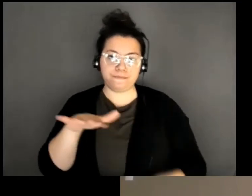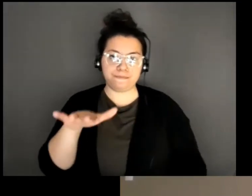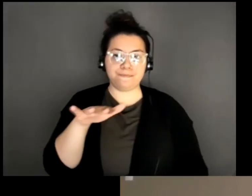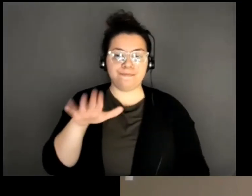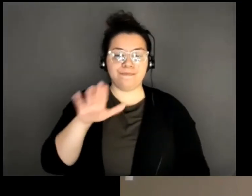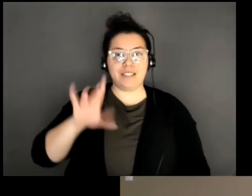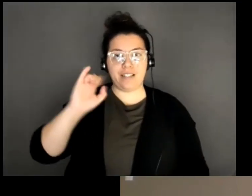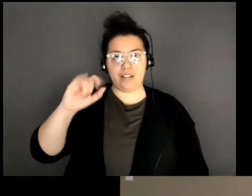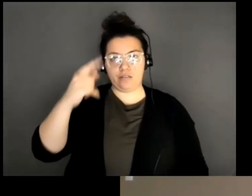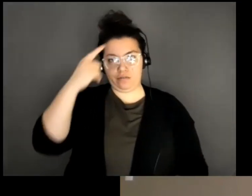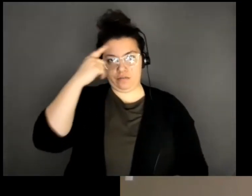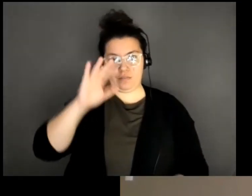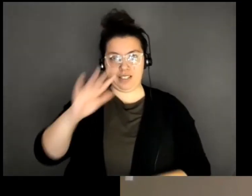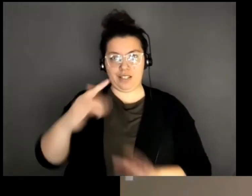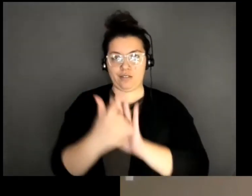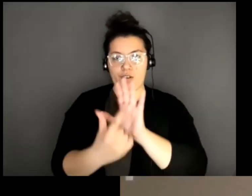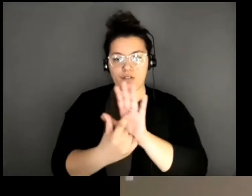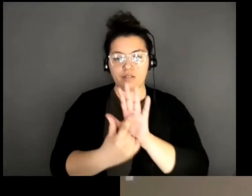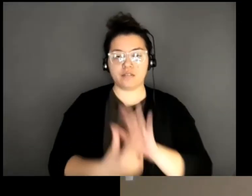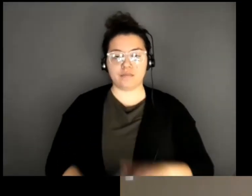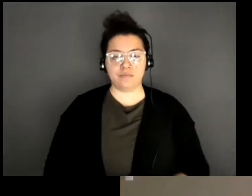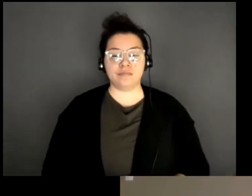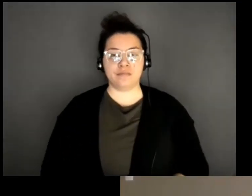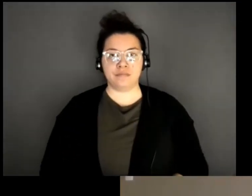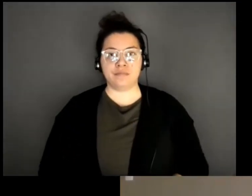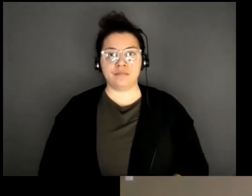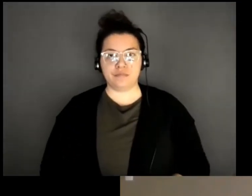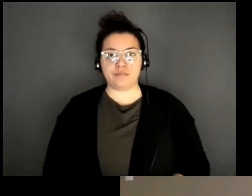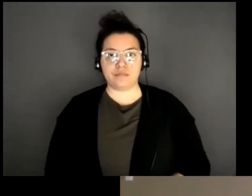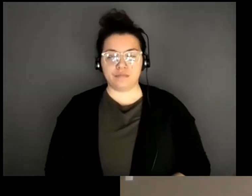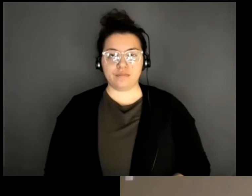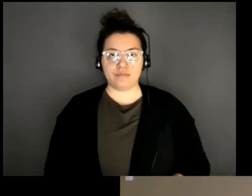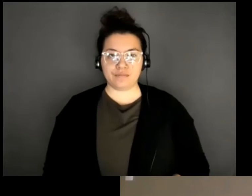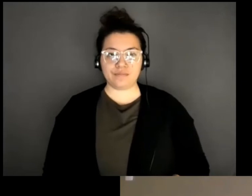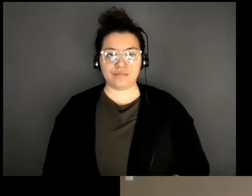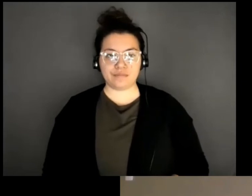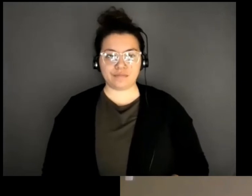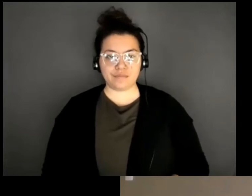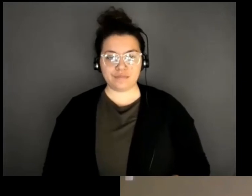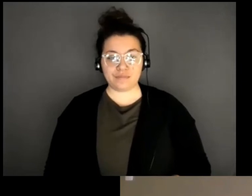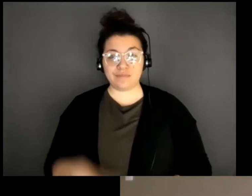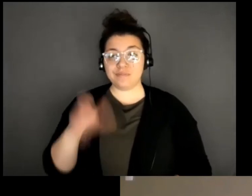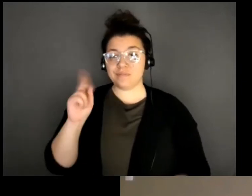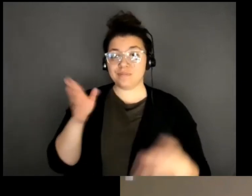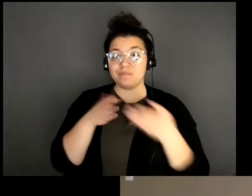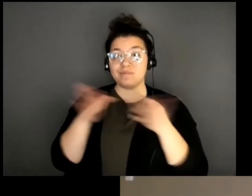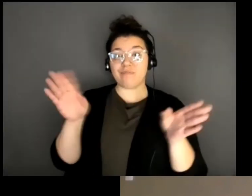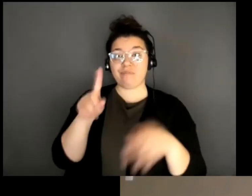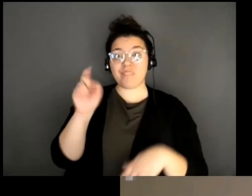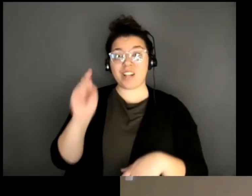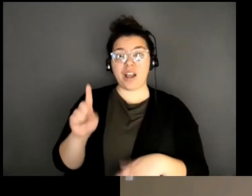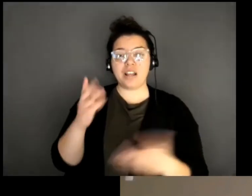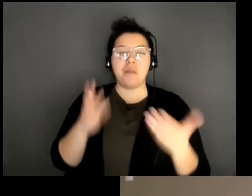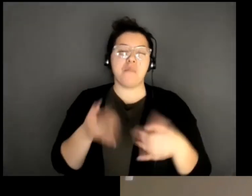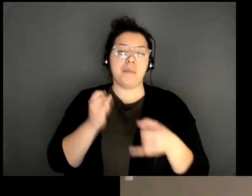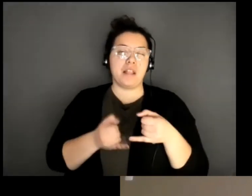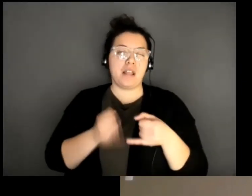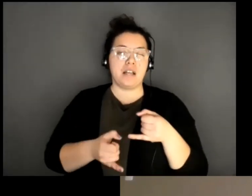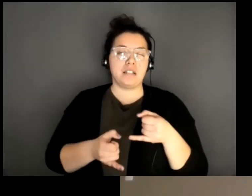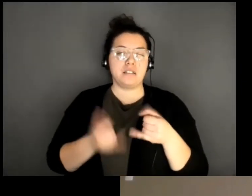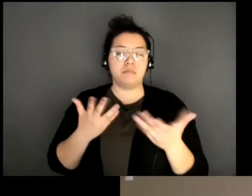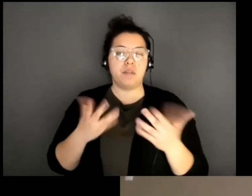lot of that. Okay. And just a kind of a broad question, maybe our last one, maybe we'll get one more